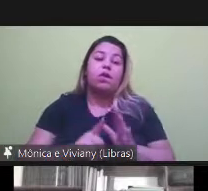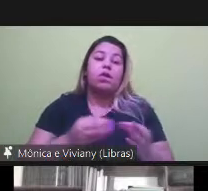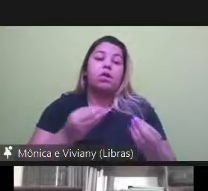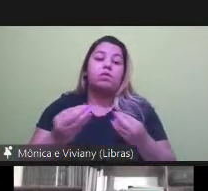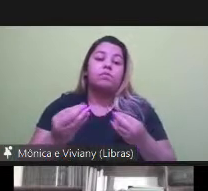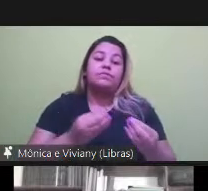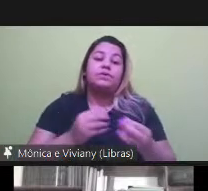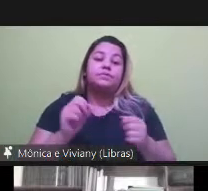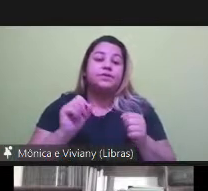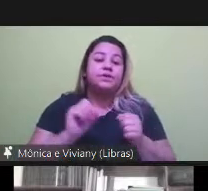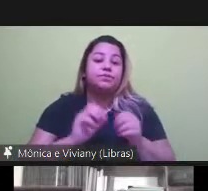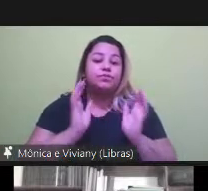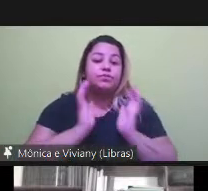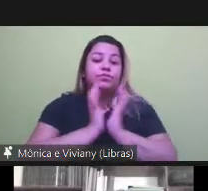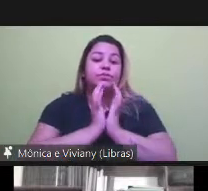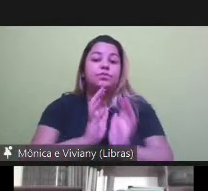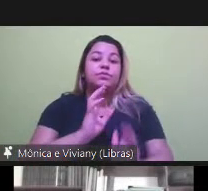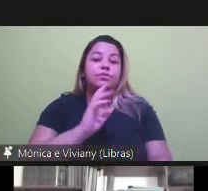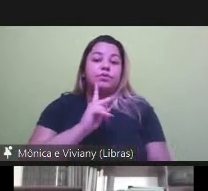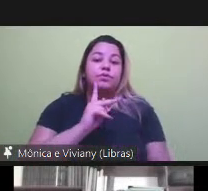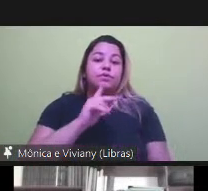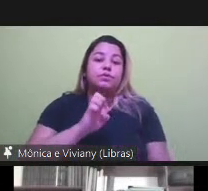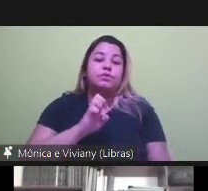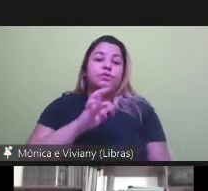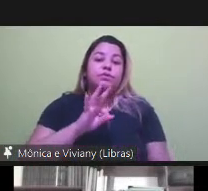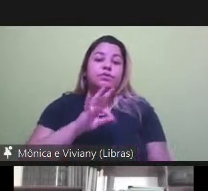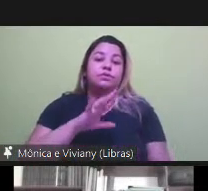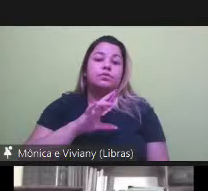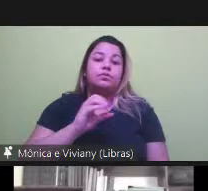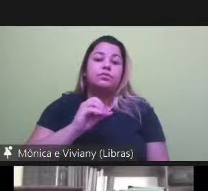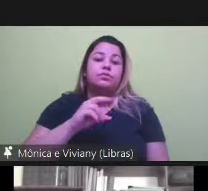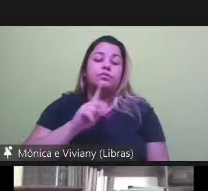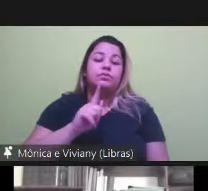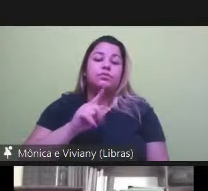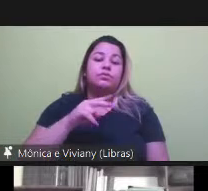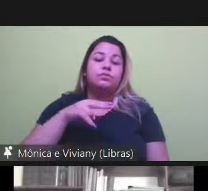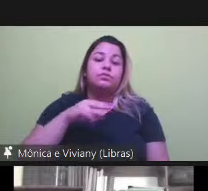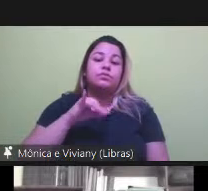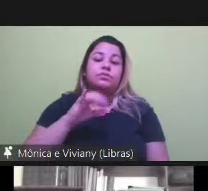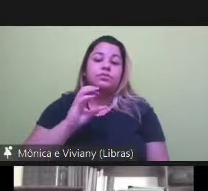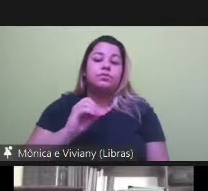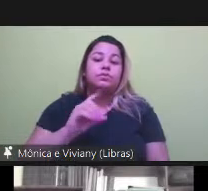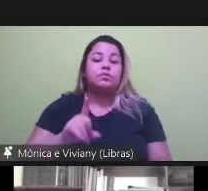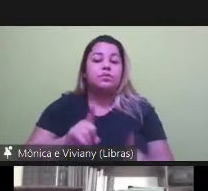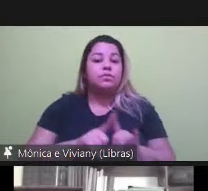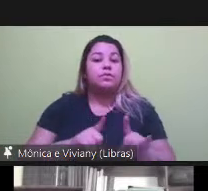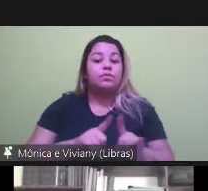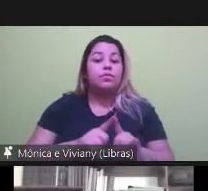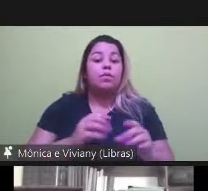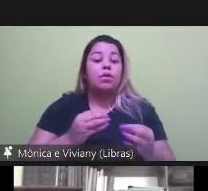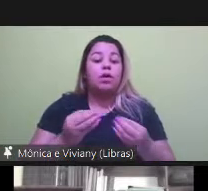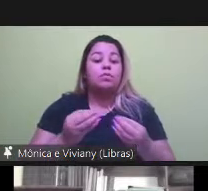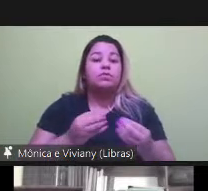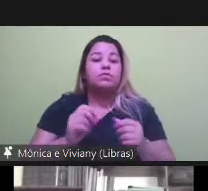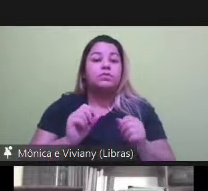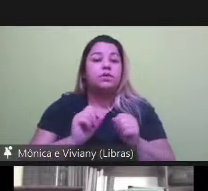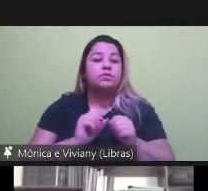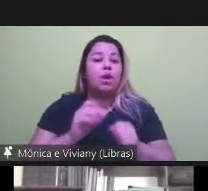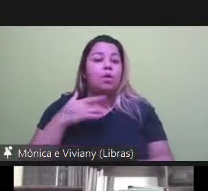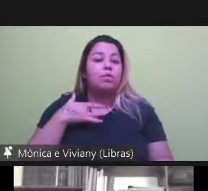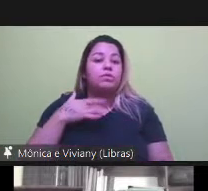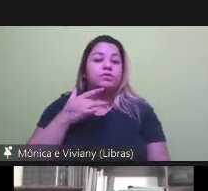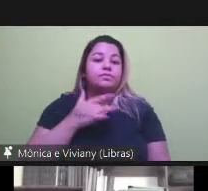was asked is, how do you do with different groups with a lot of diversity? As we are talking